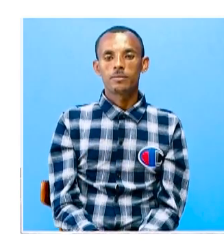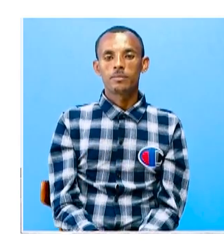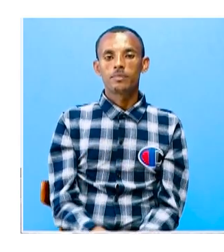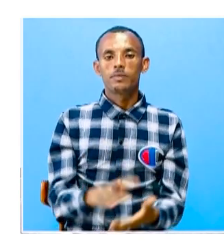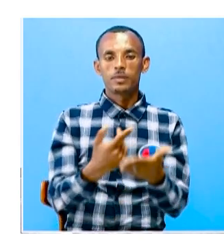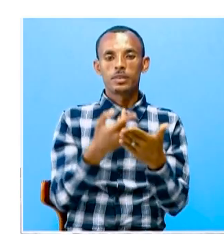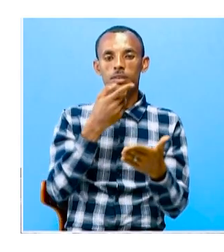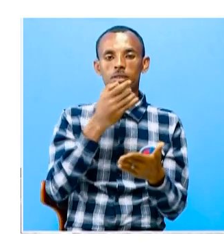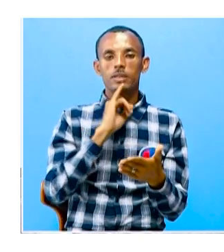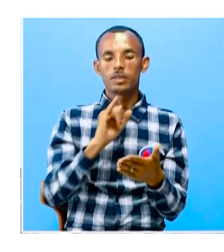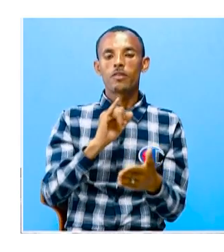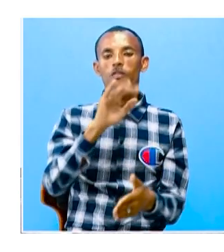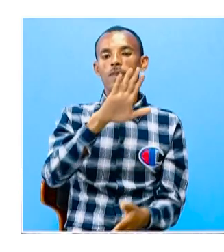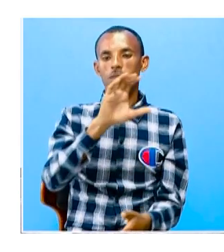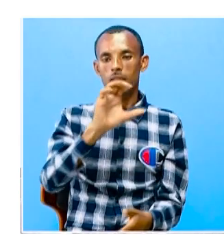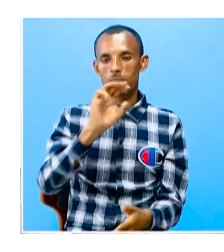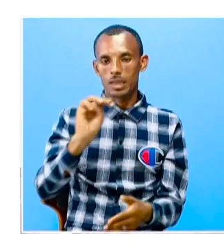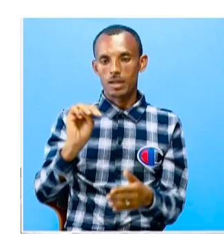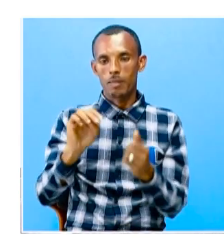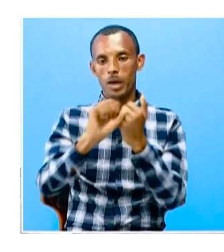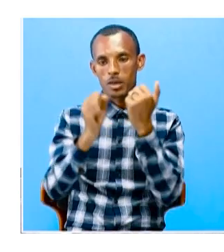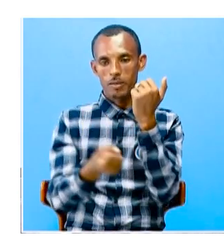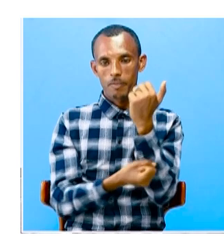This one is 5 centimeter.